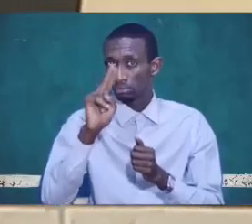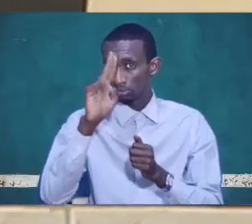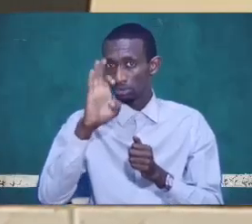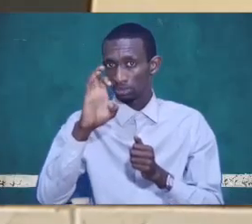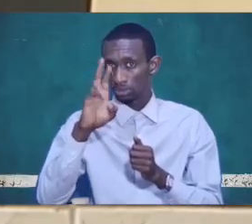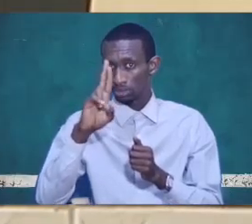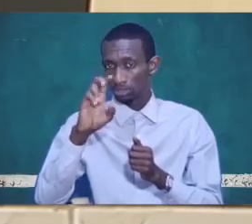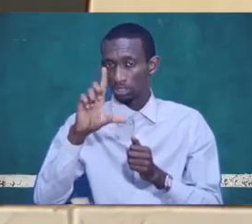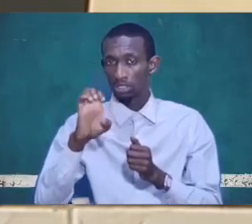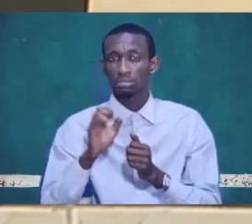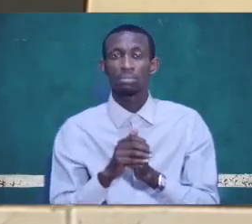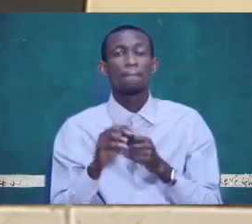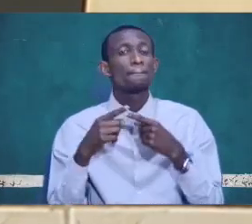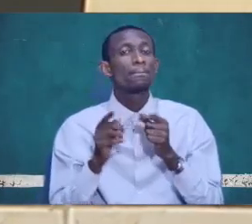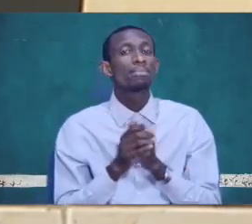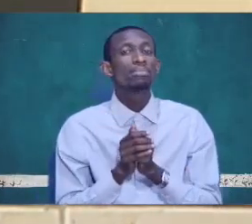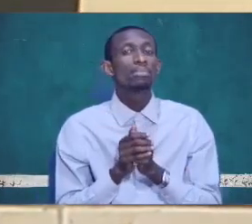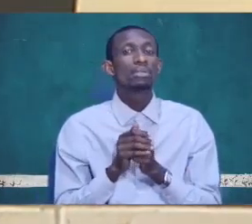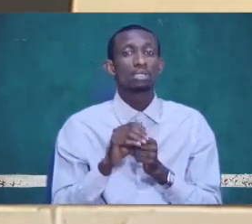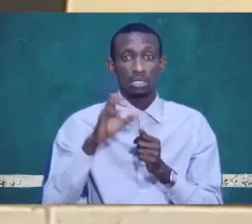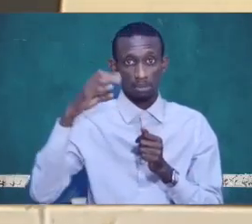located around the nucleus.